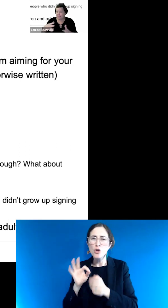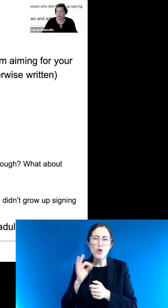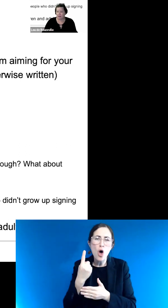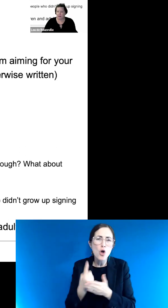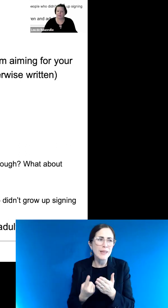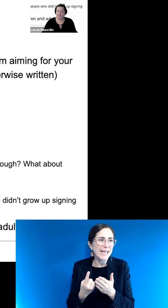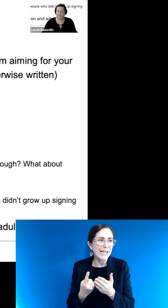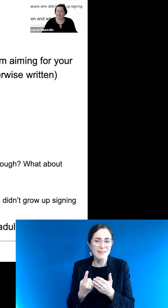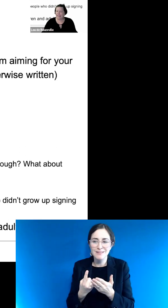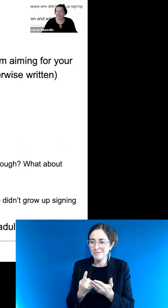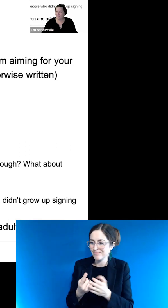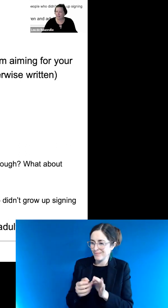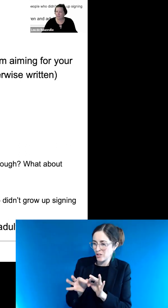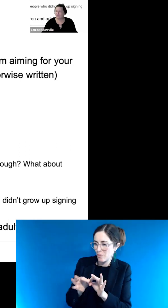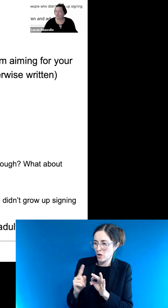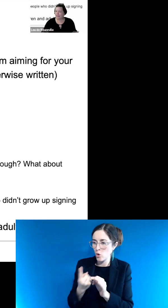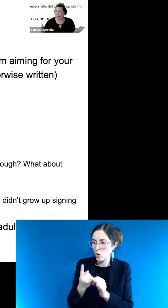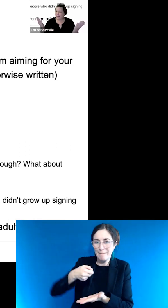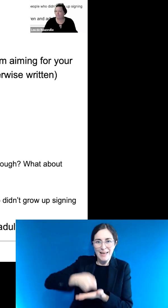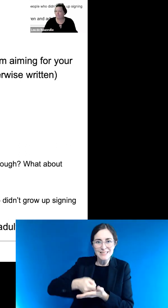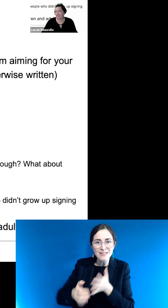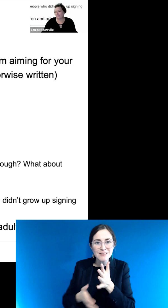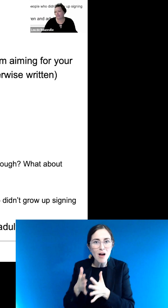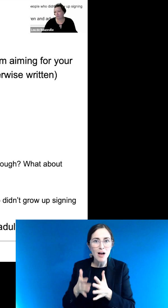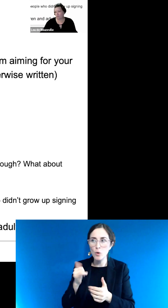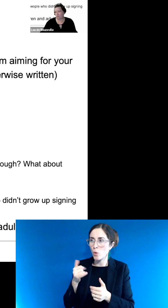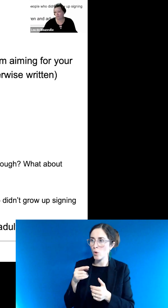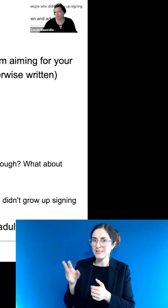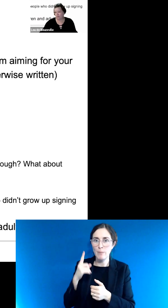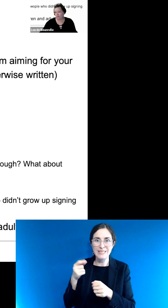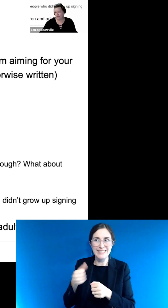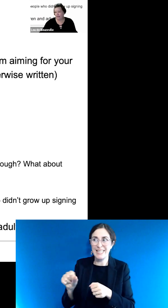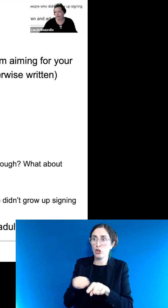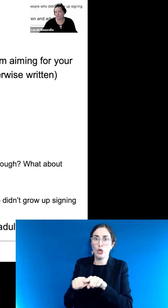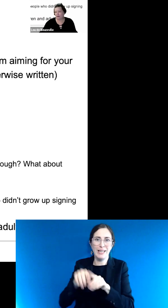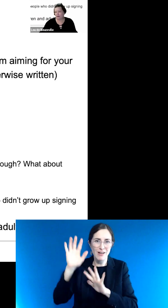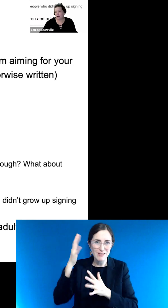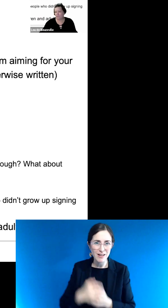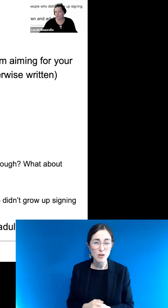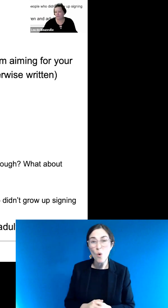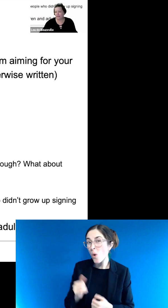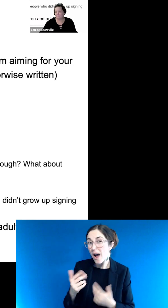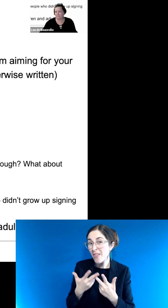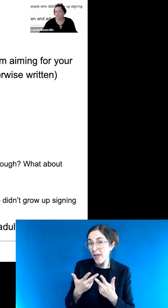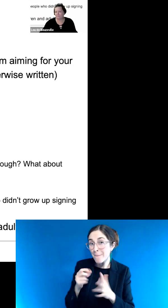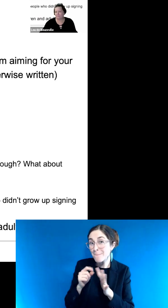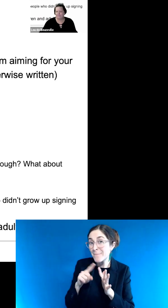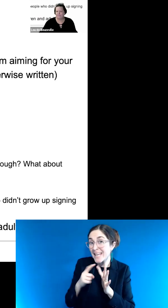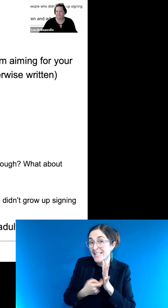at the same time? Even if they do they have any peers they can talk to? I do get a